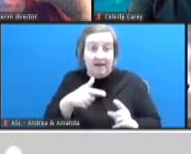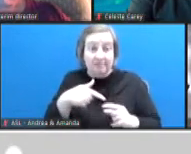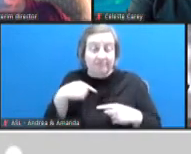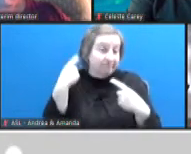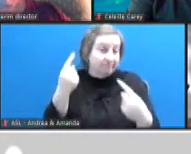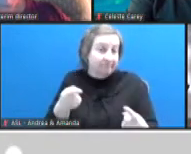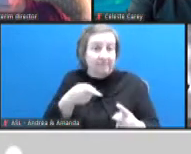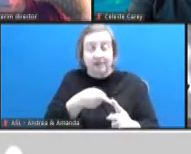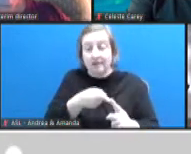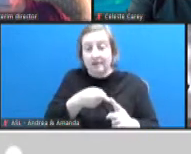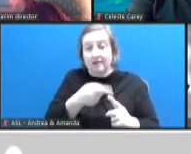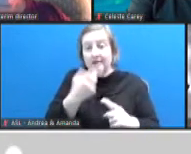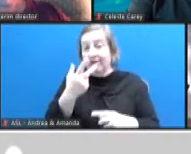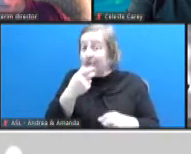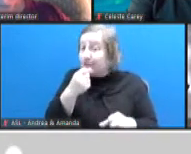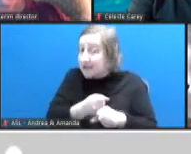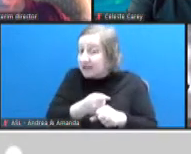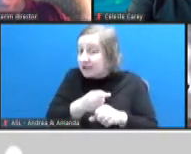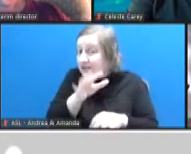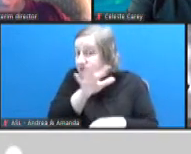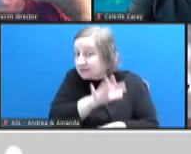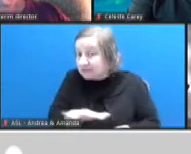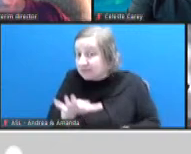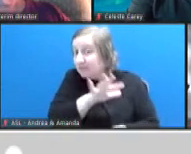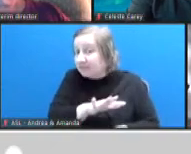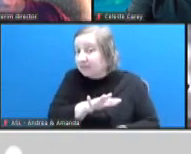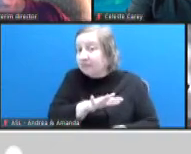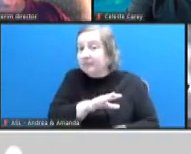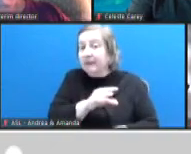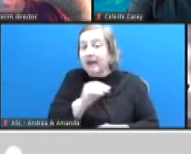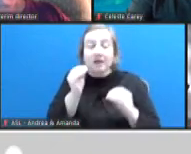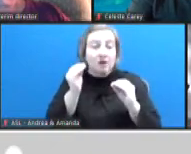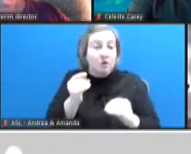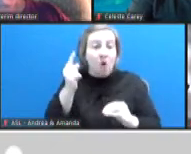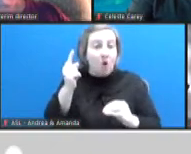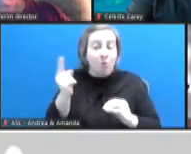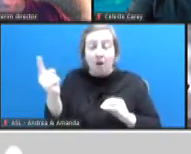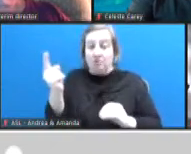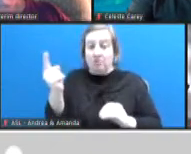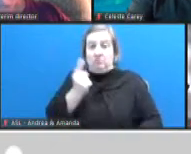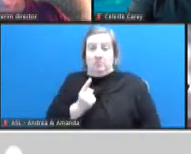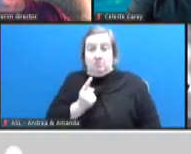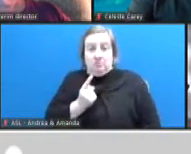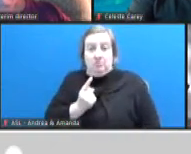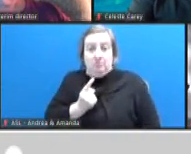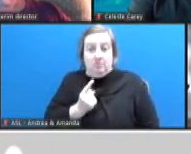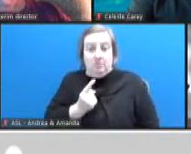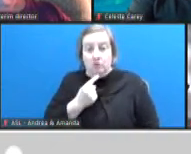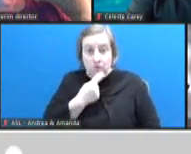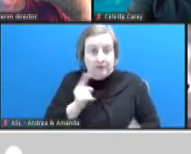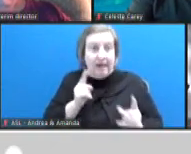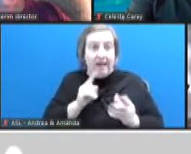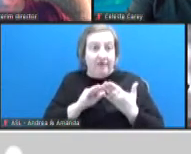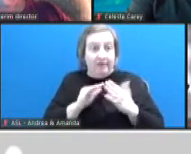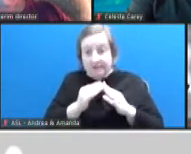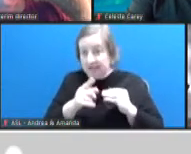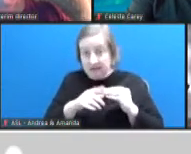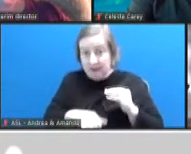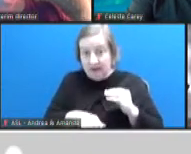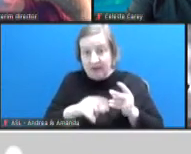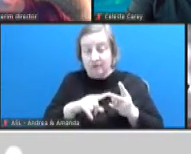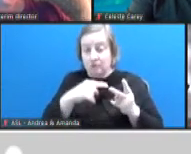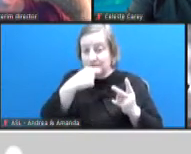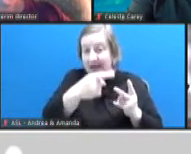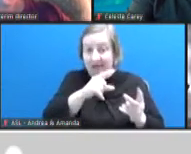for 3 years about, and no one came forward to tell the city about it, to tell the